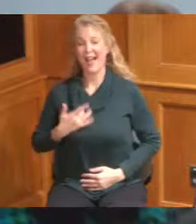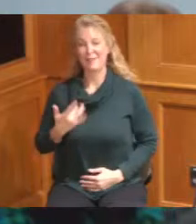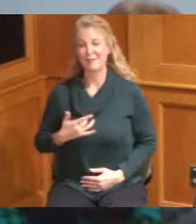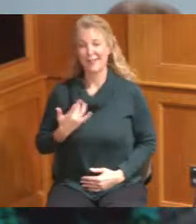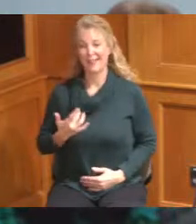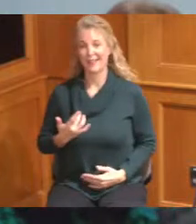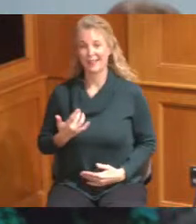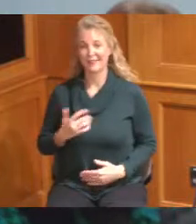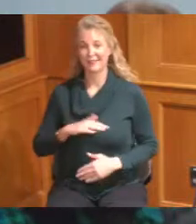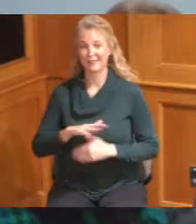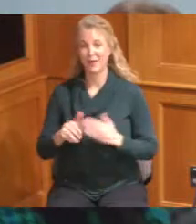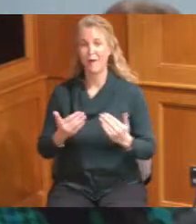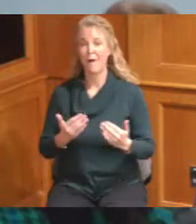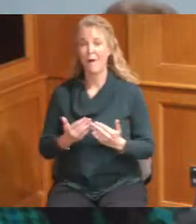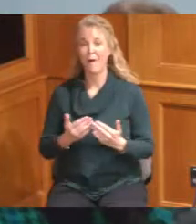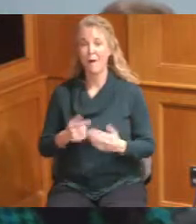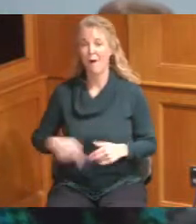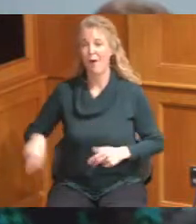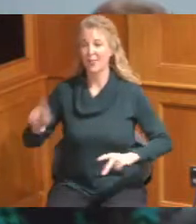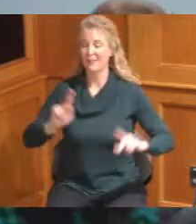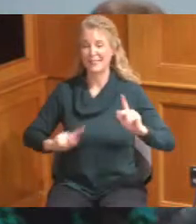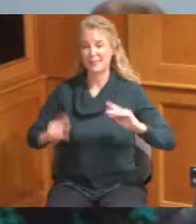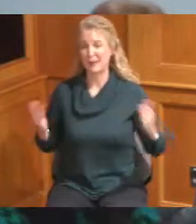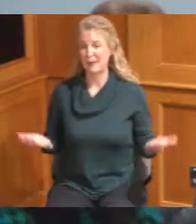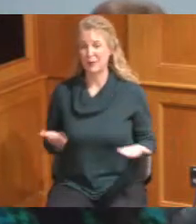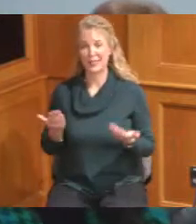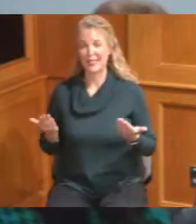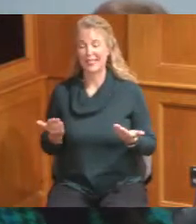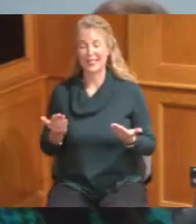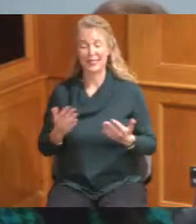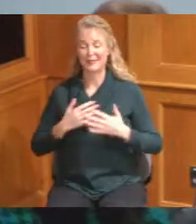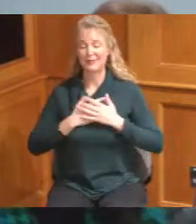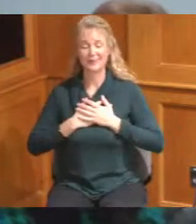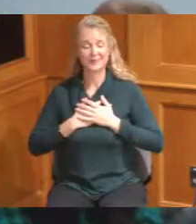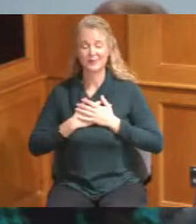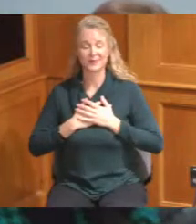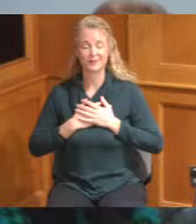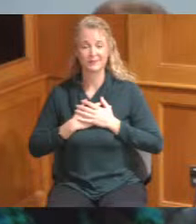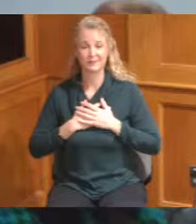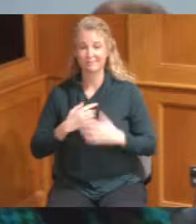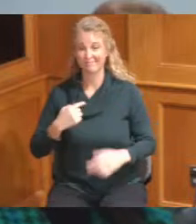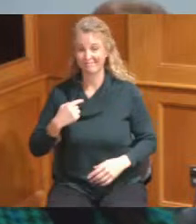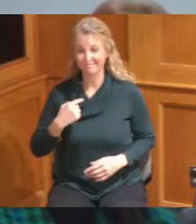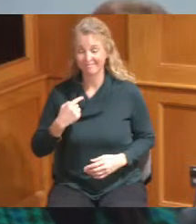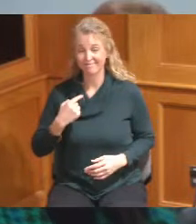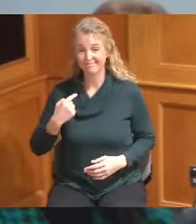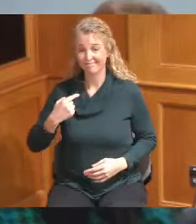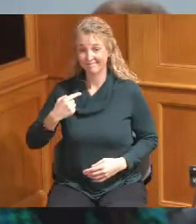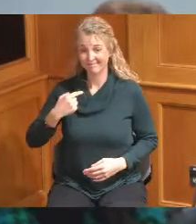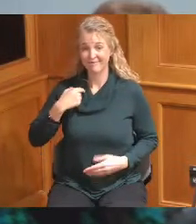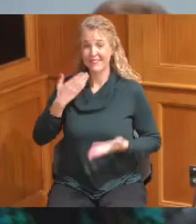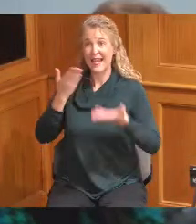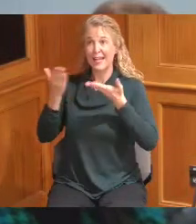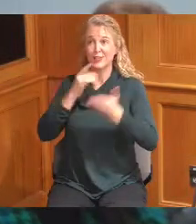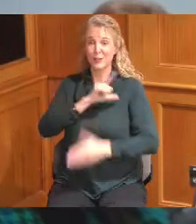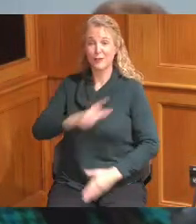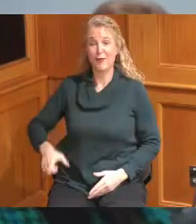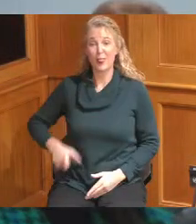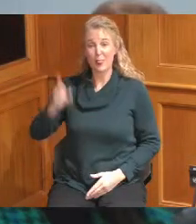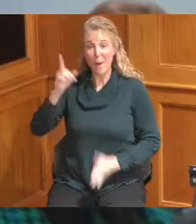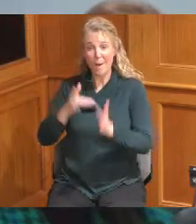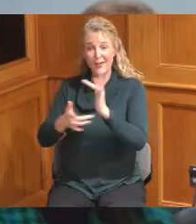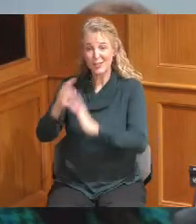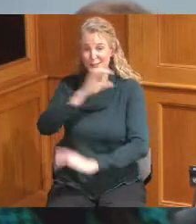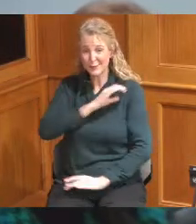the presence of all of these recipients of this honor. I am a servant of the Lord Jesus Christ, and